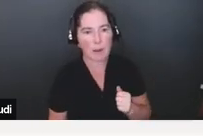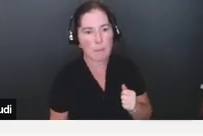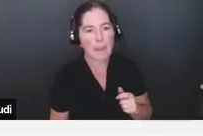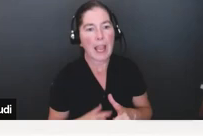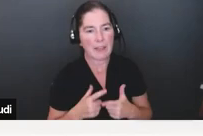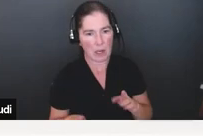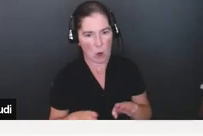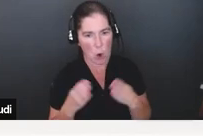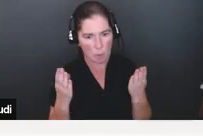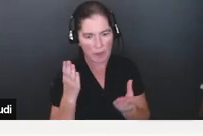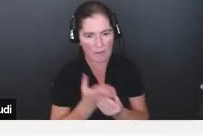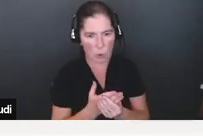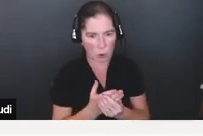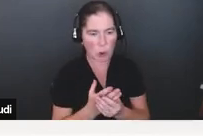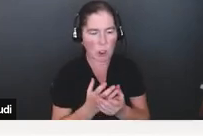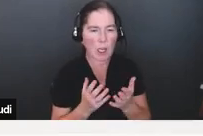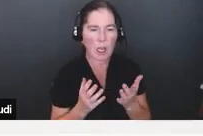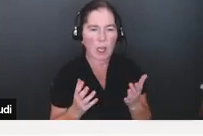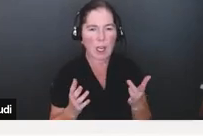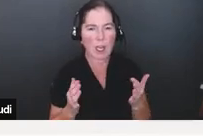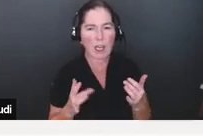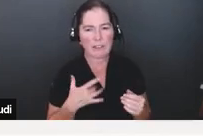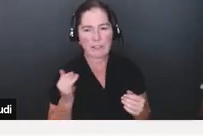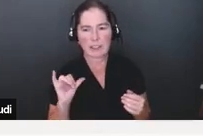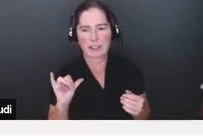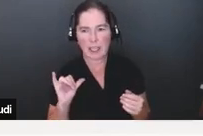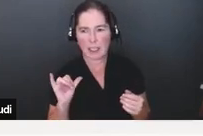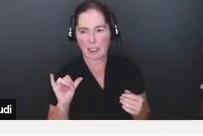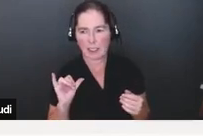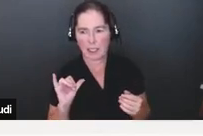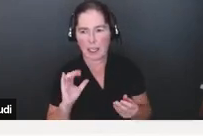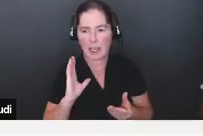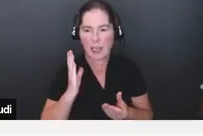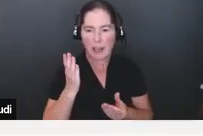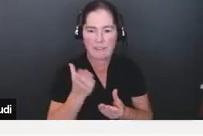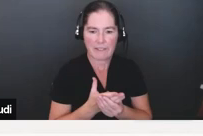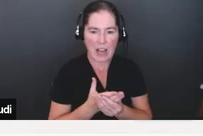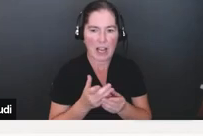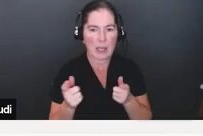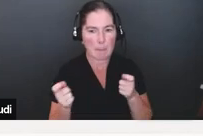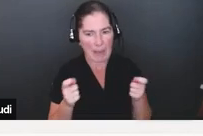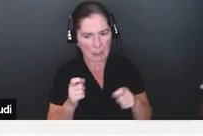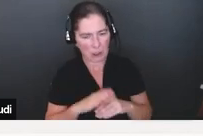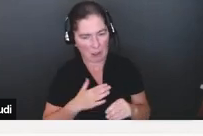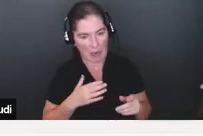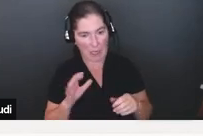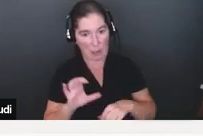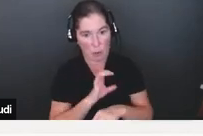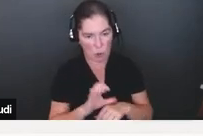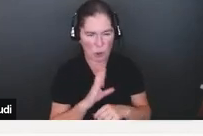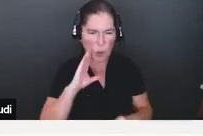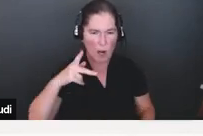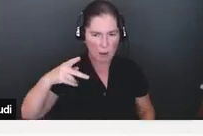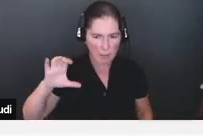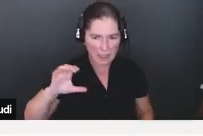folder. Christina, this reminds me, it feels just like when I'm file managing on my computer. Maybe it's on a PC or a Macintosh,